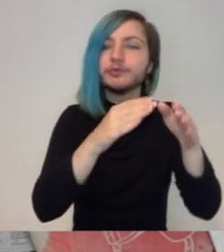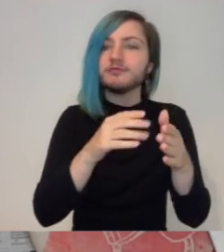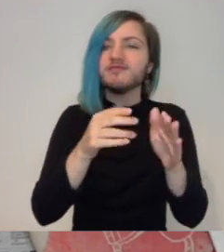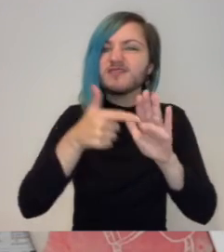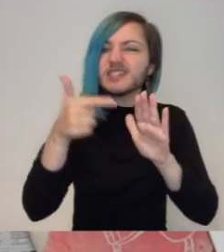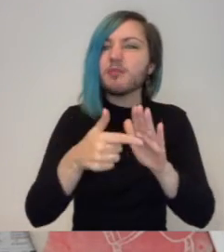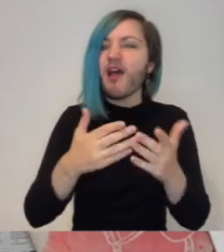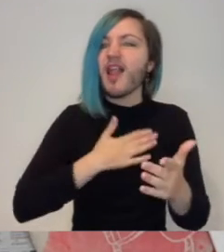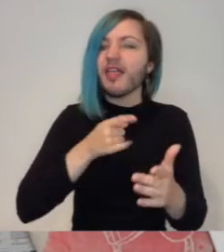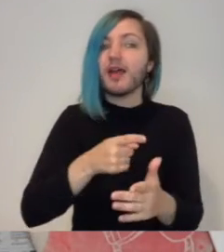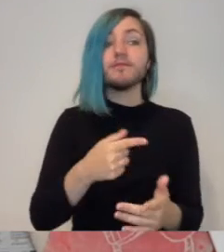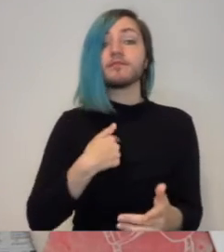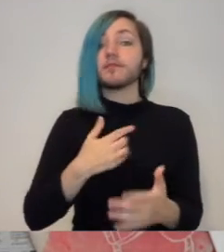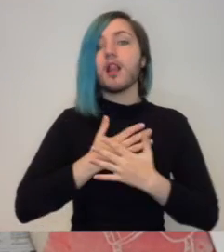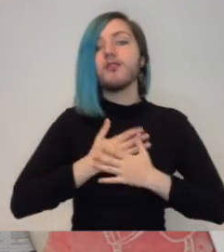patterns.